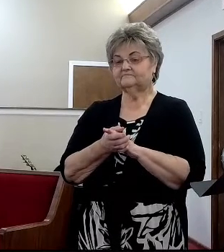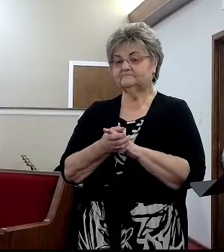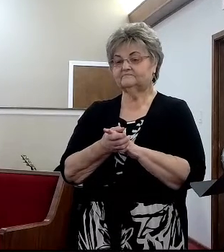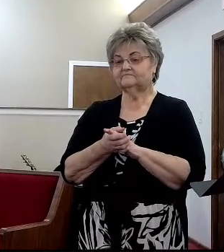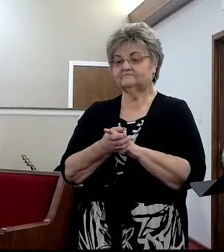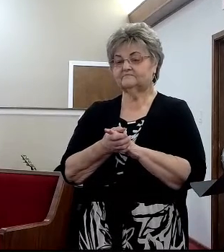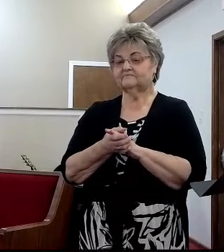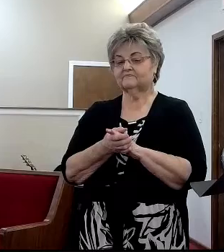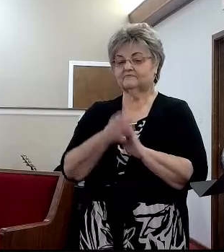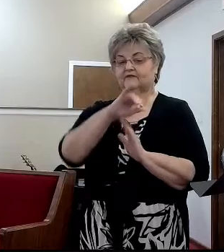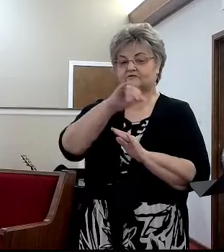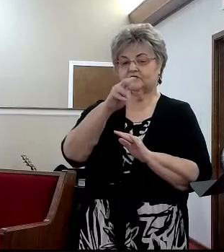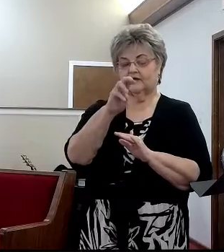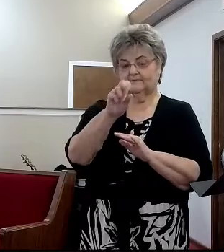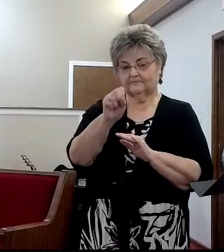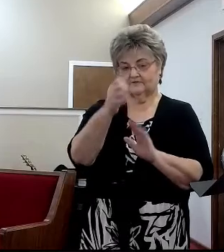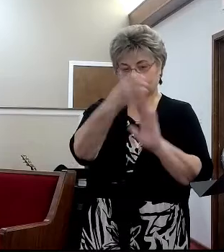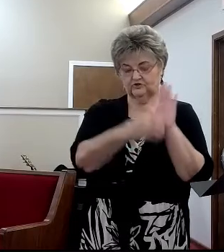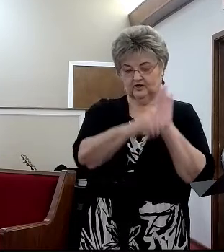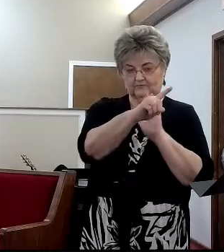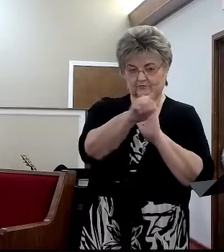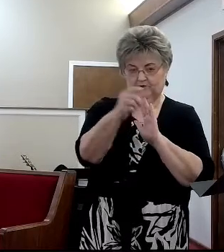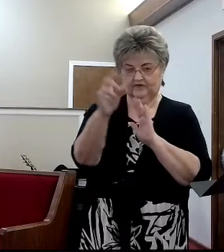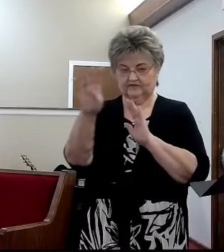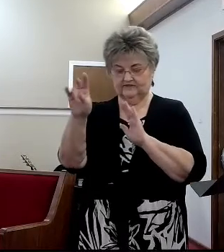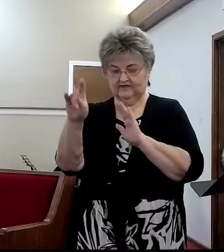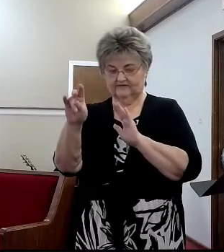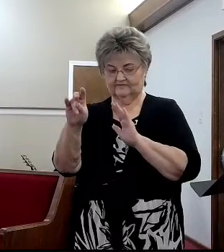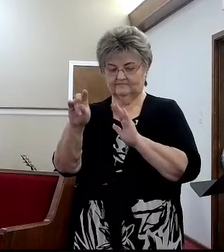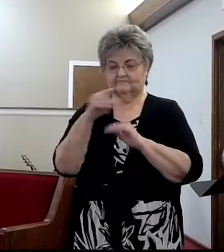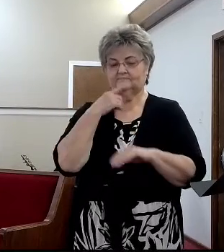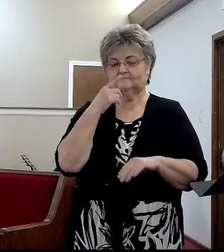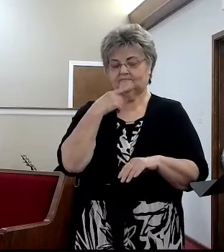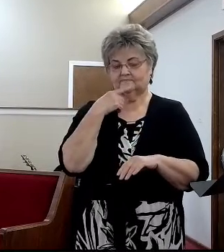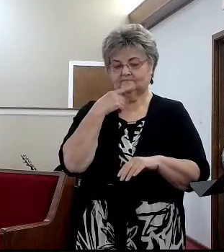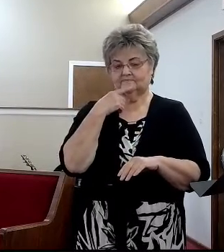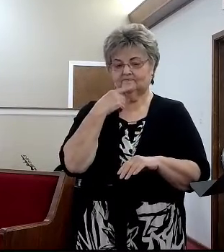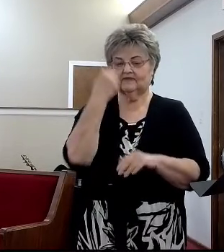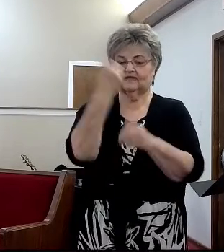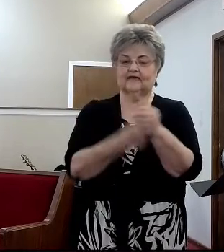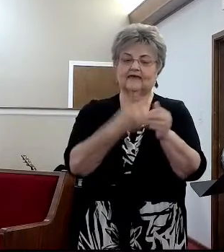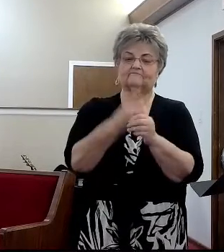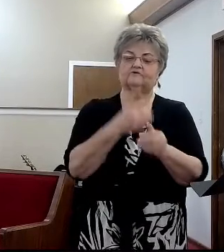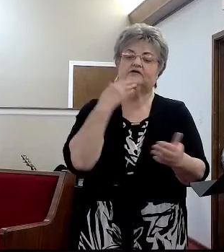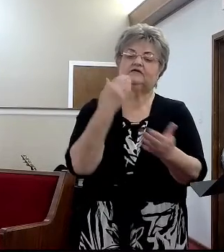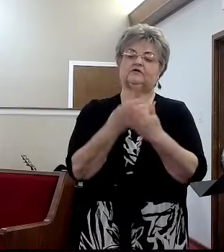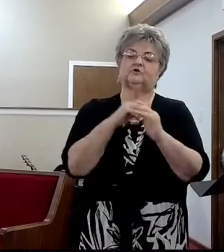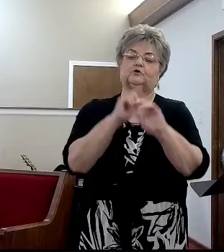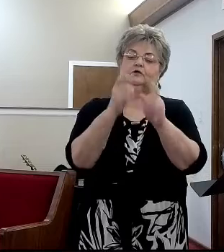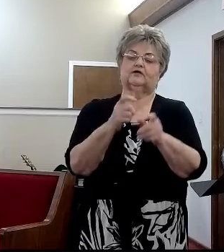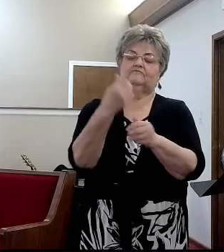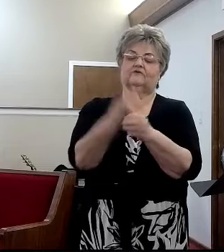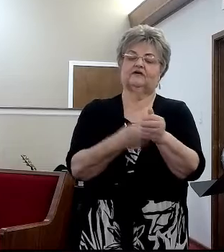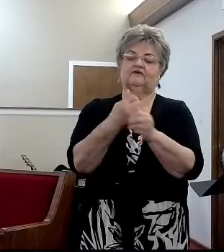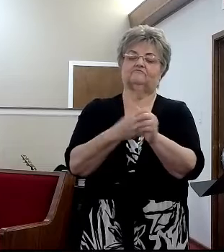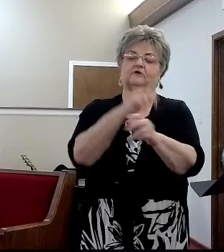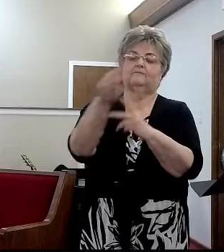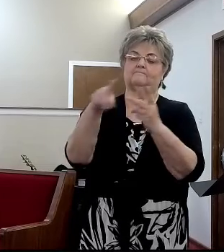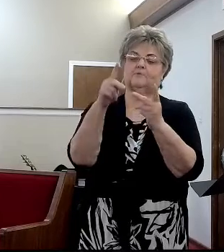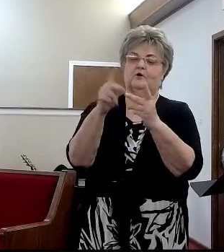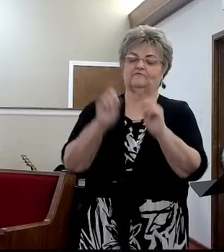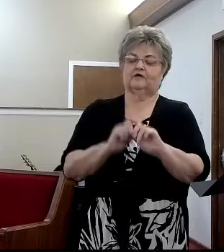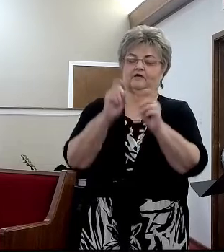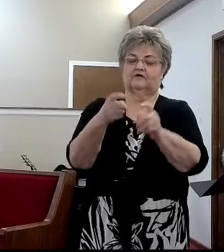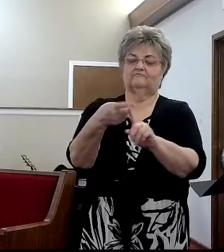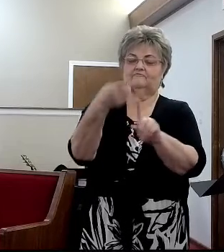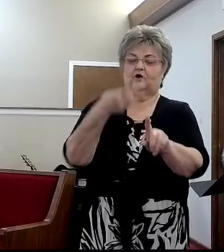So in James 1, verse number 17, the Bible says, every good gift and every perfect gift